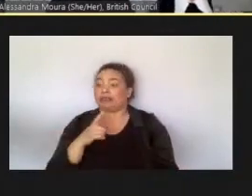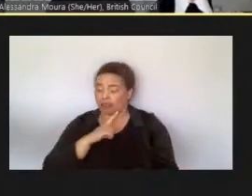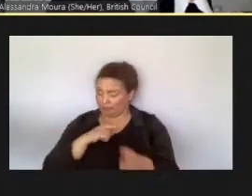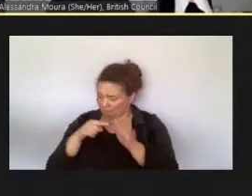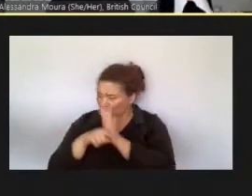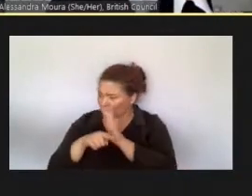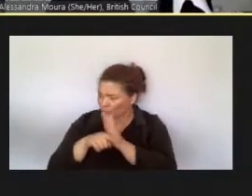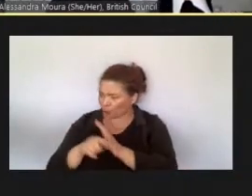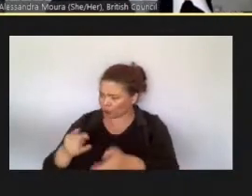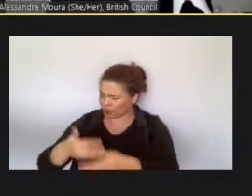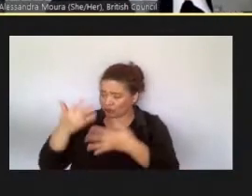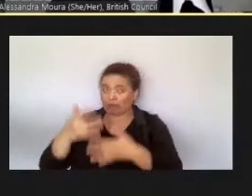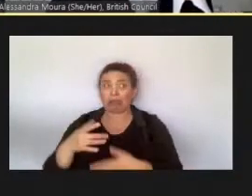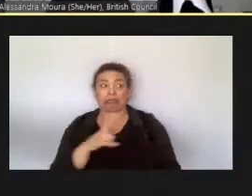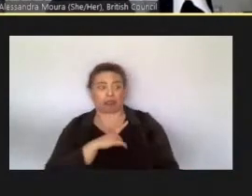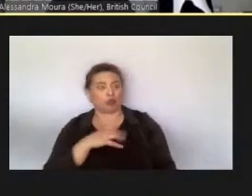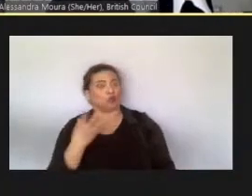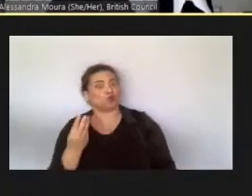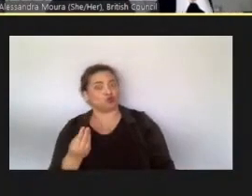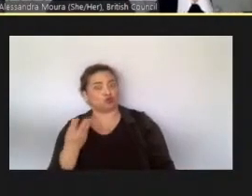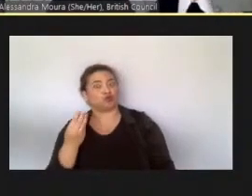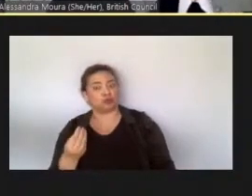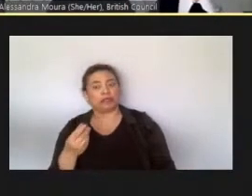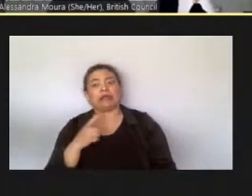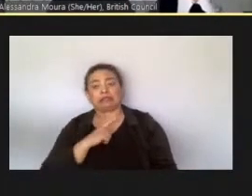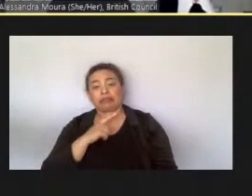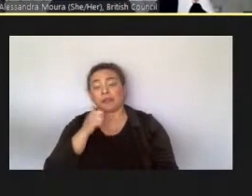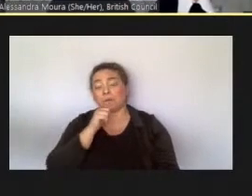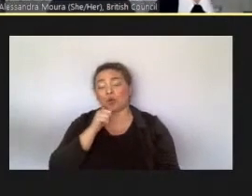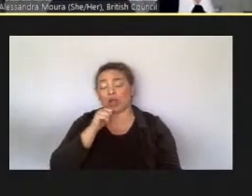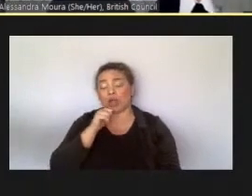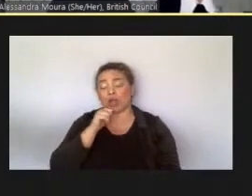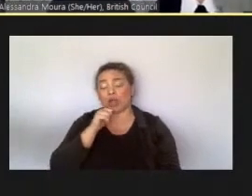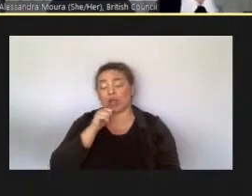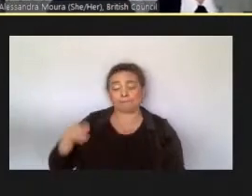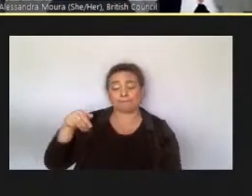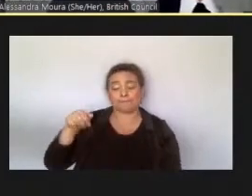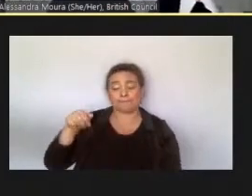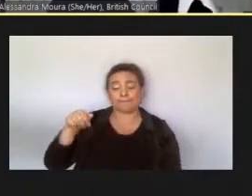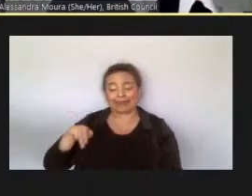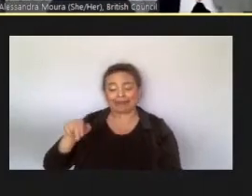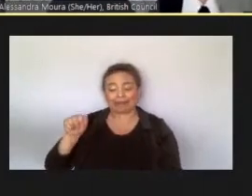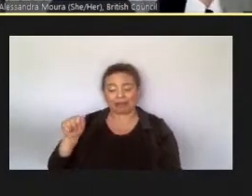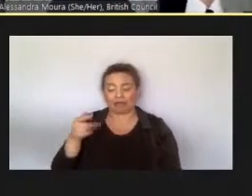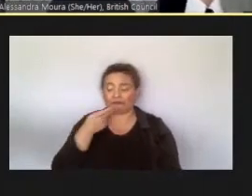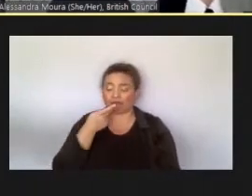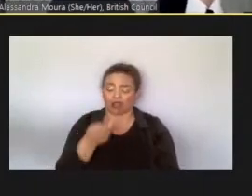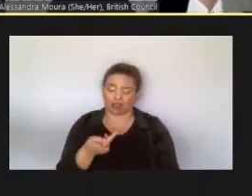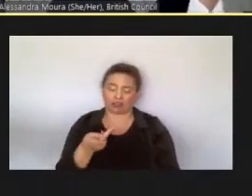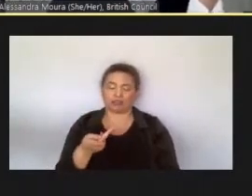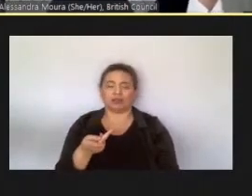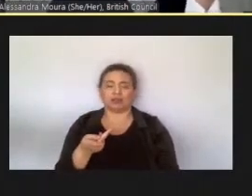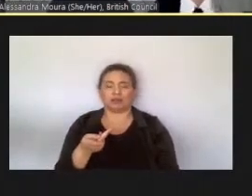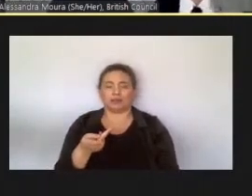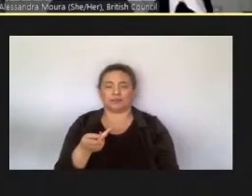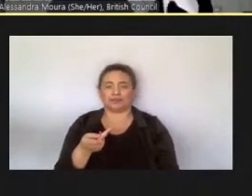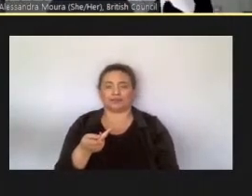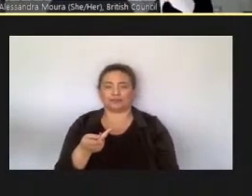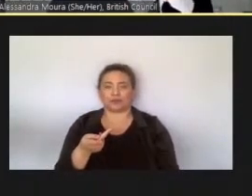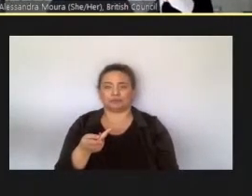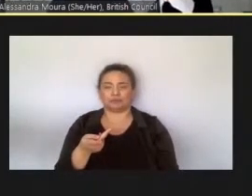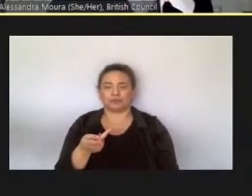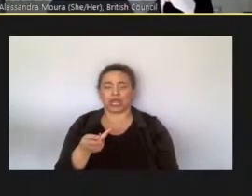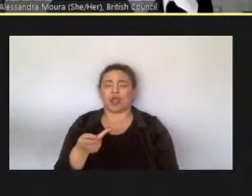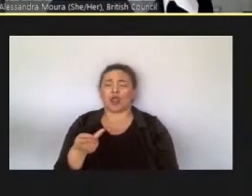from Marina about this. She mentioned that it's important for the teacher to be aware of their